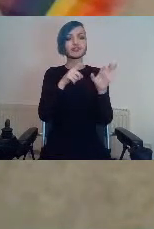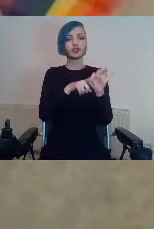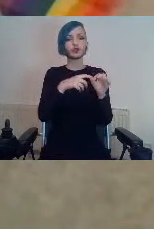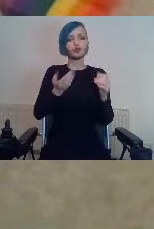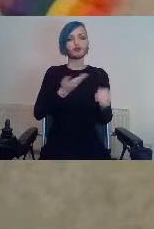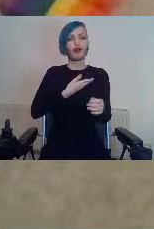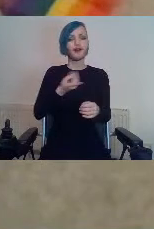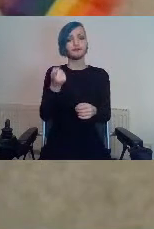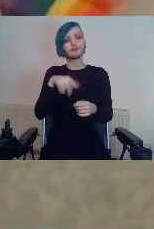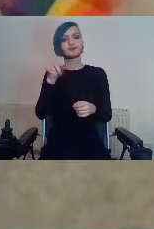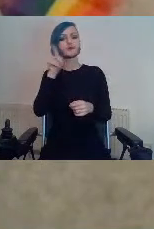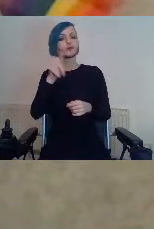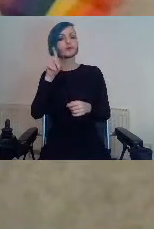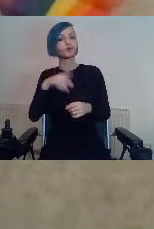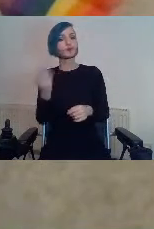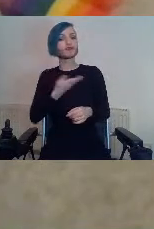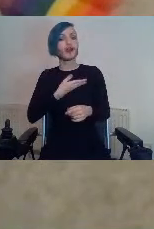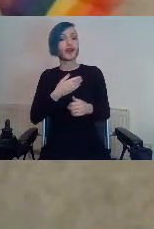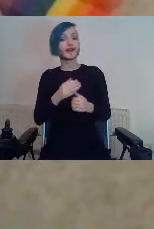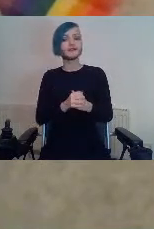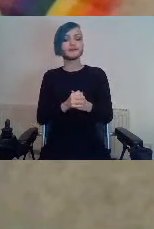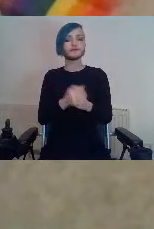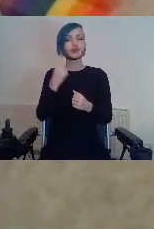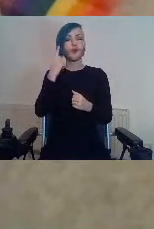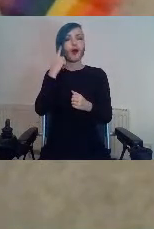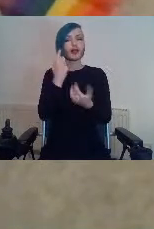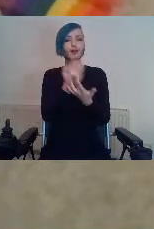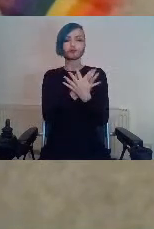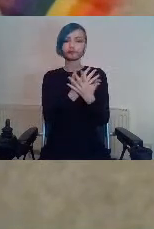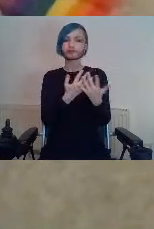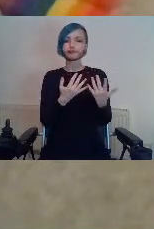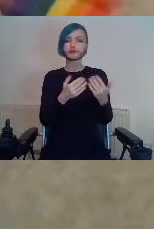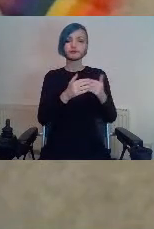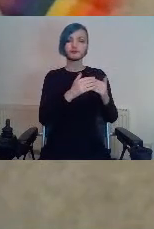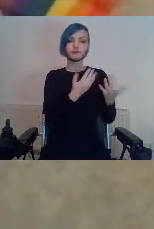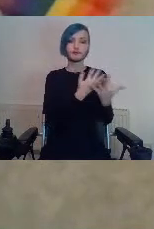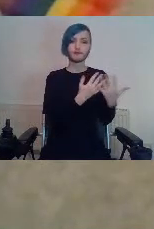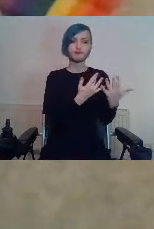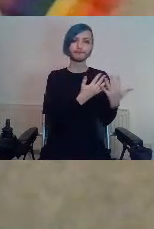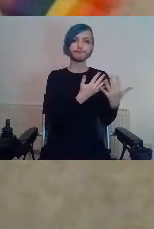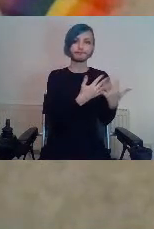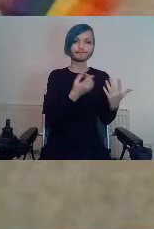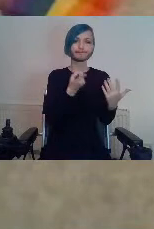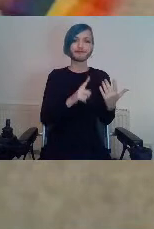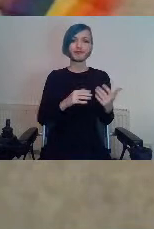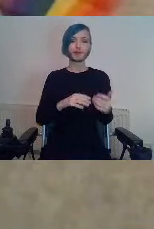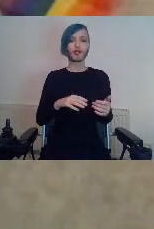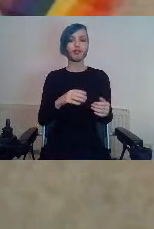have a lot of brave people, and they really want to have some